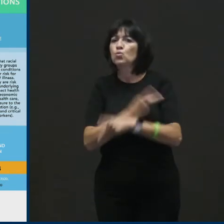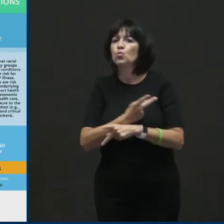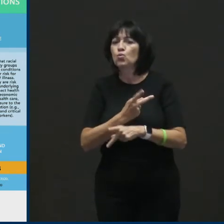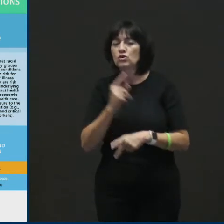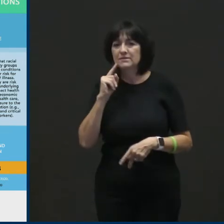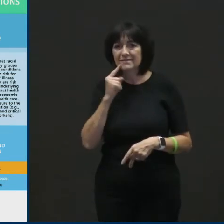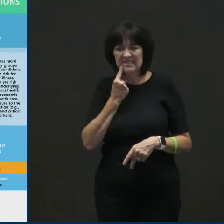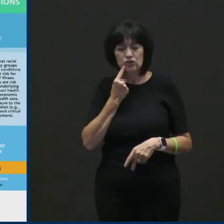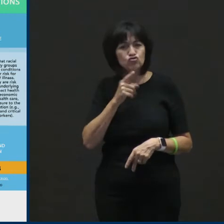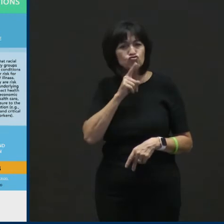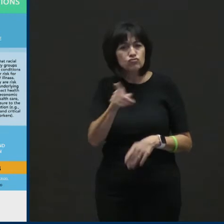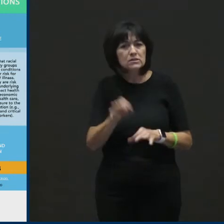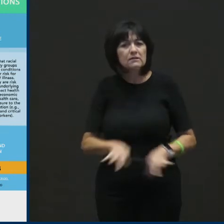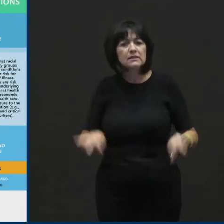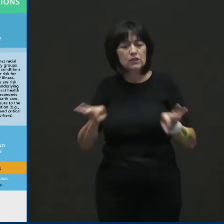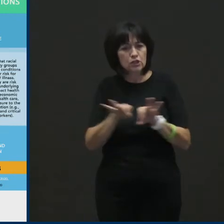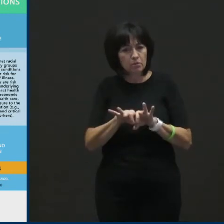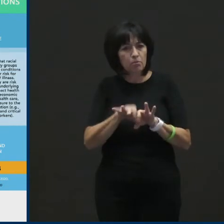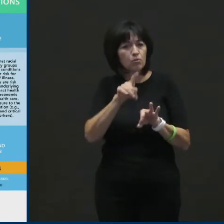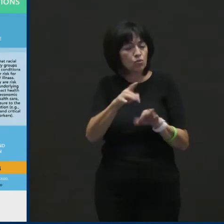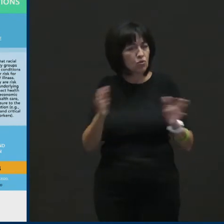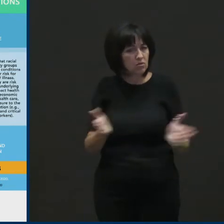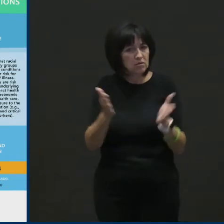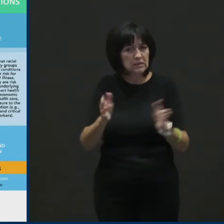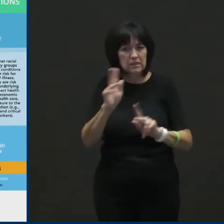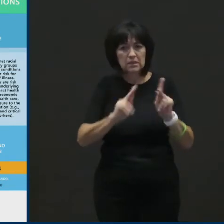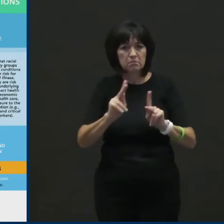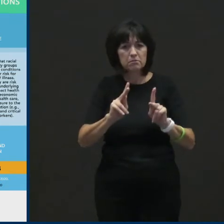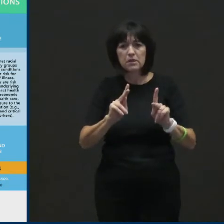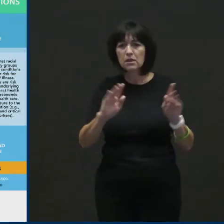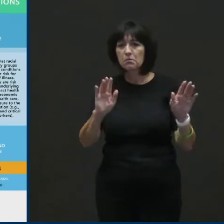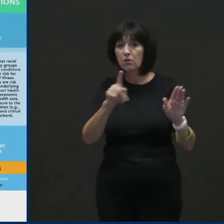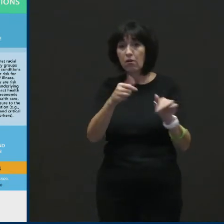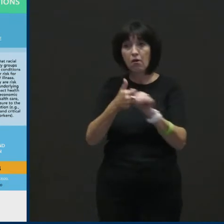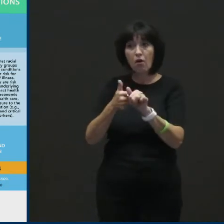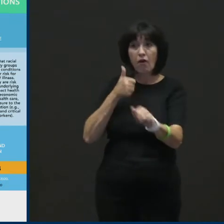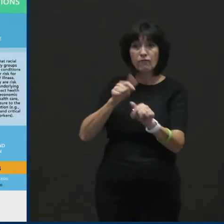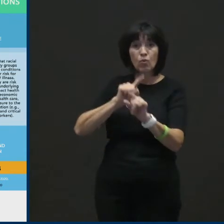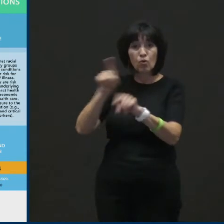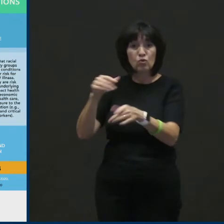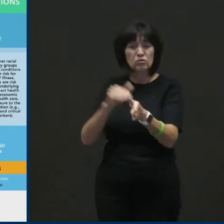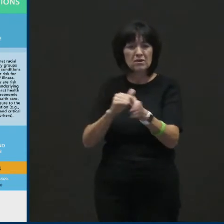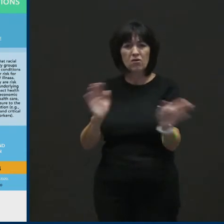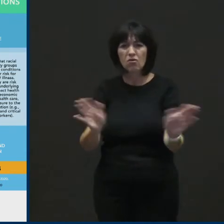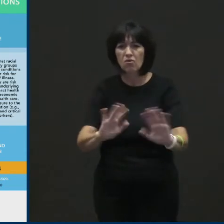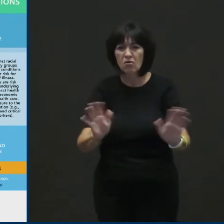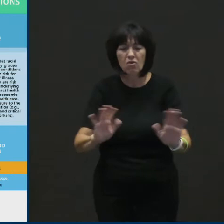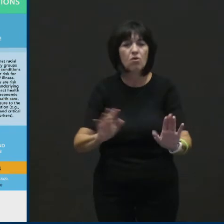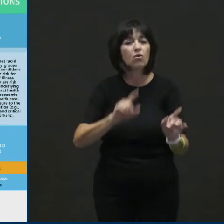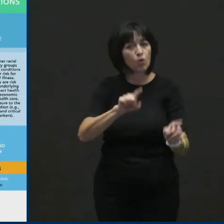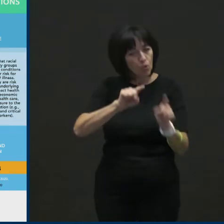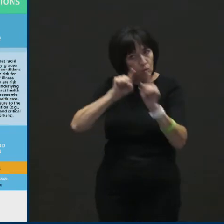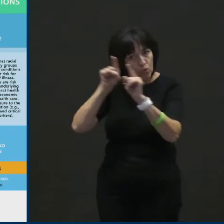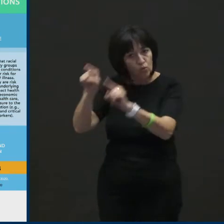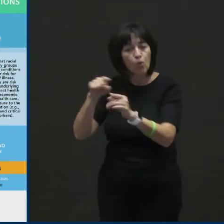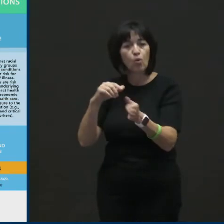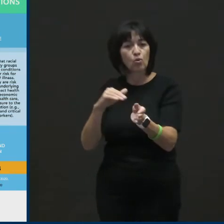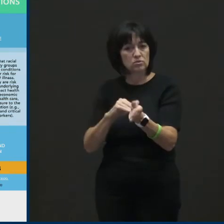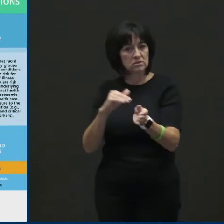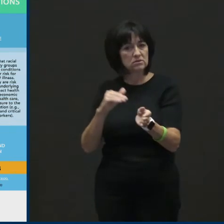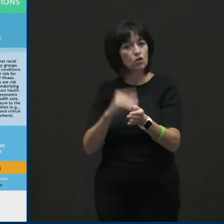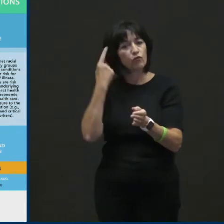they need. So again, we want to encourage people to reconnect with your physician, with your healthcare providers, if you